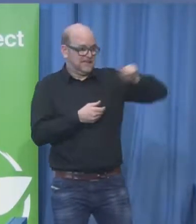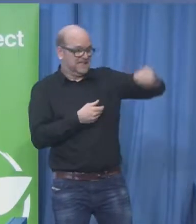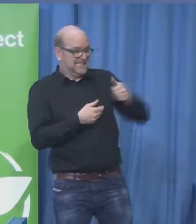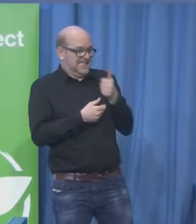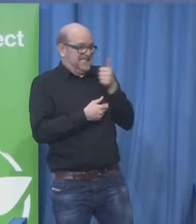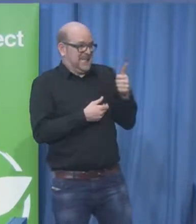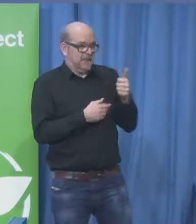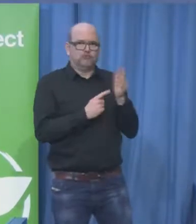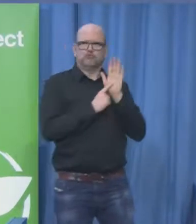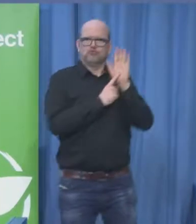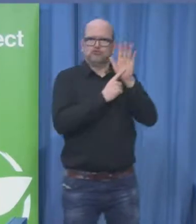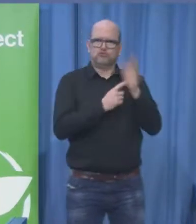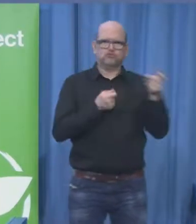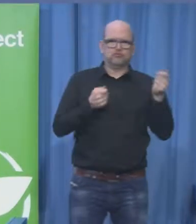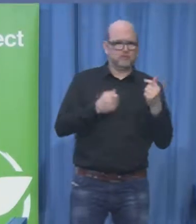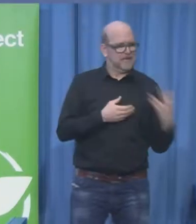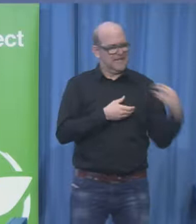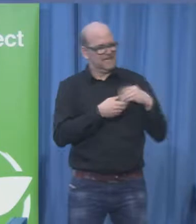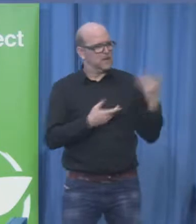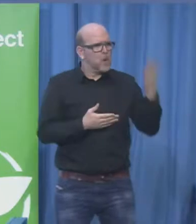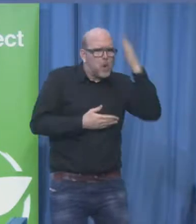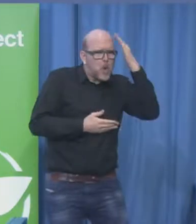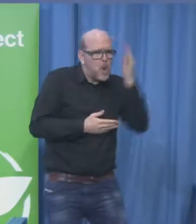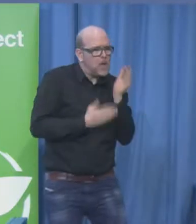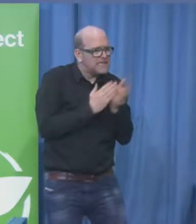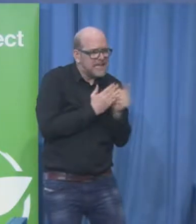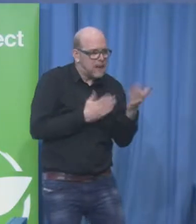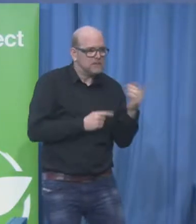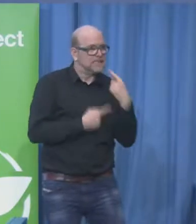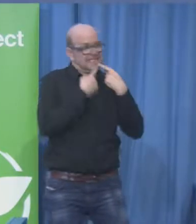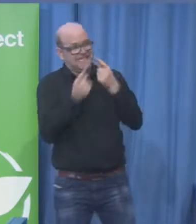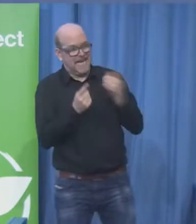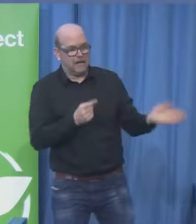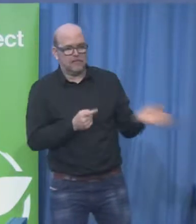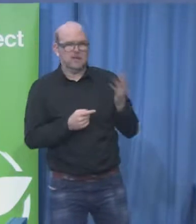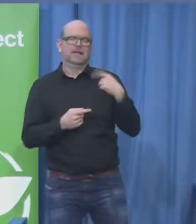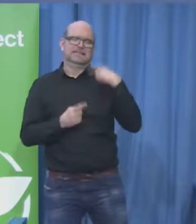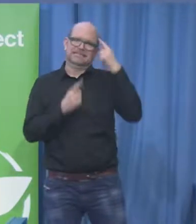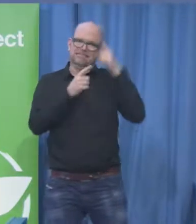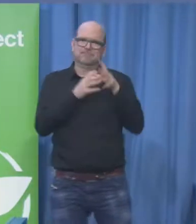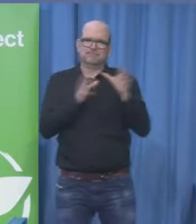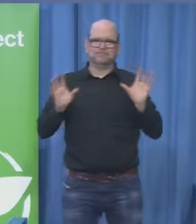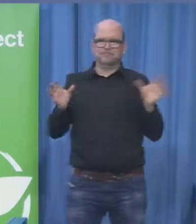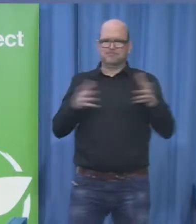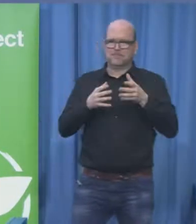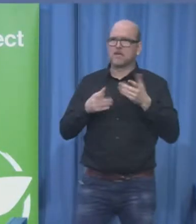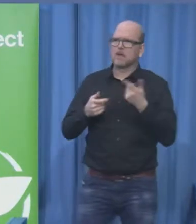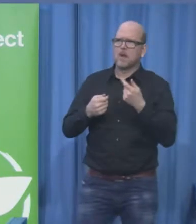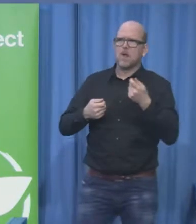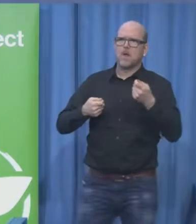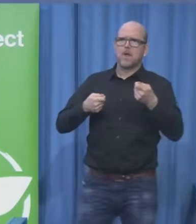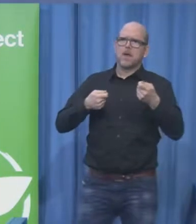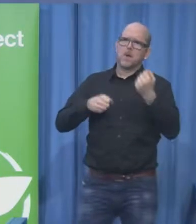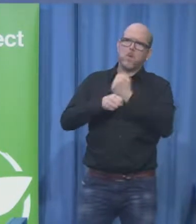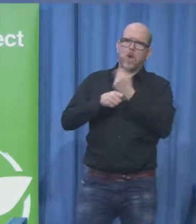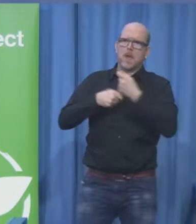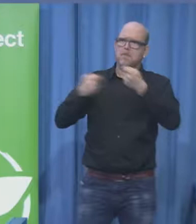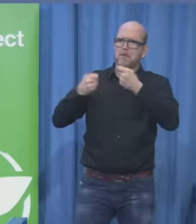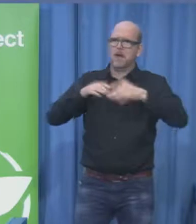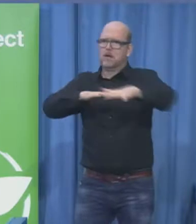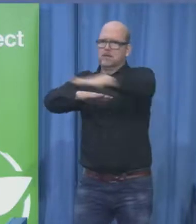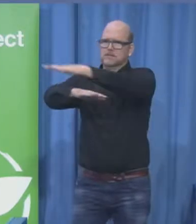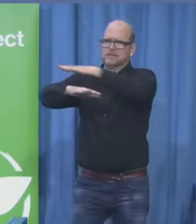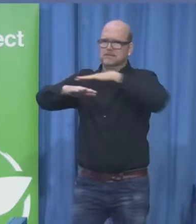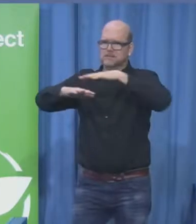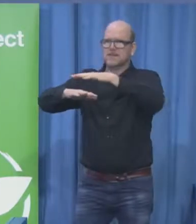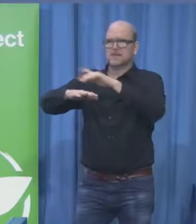place them in the labor market. We need more disabled academics. For this to happen, partnership among the